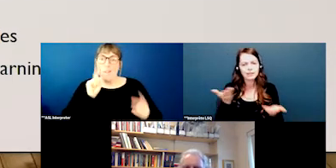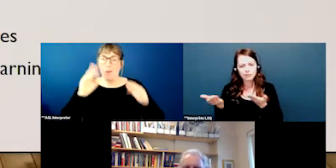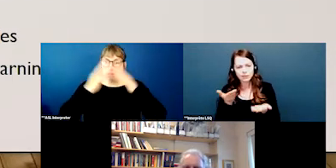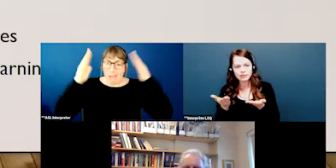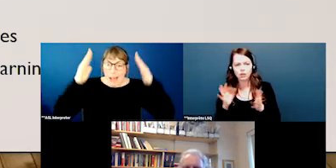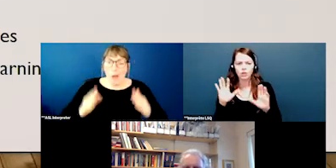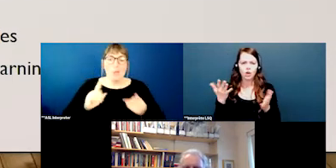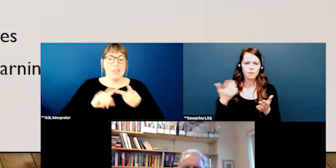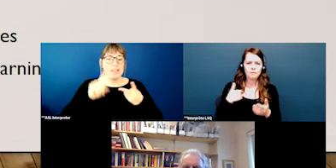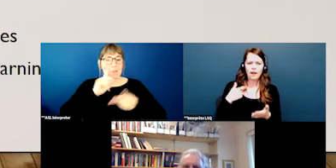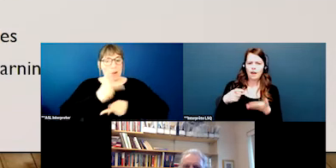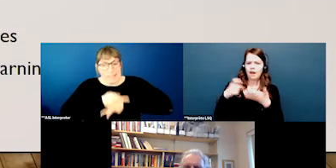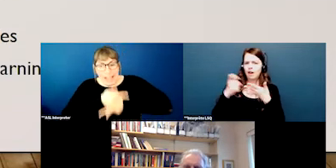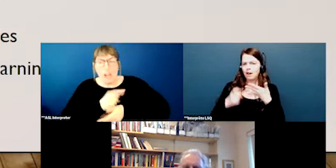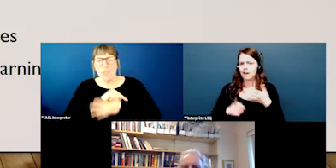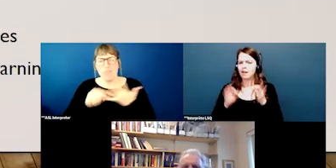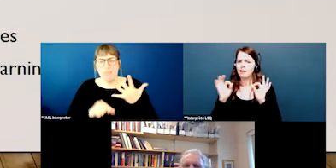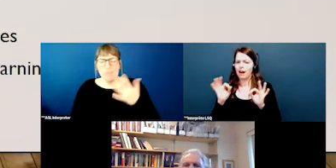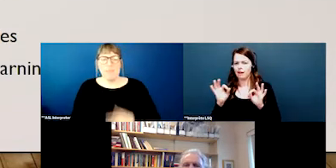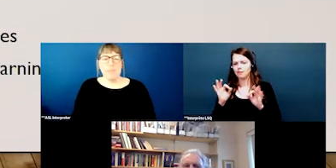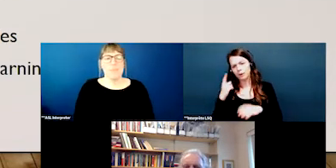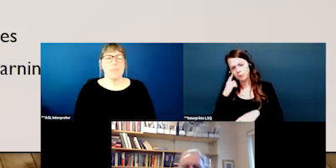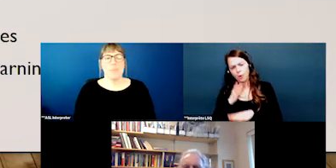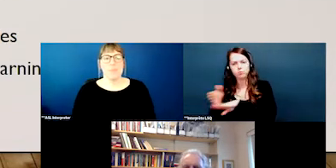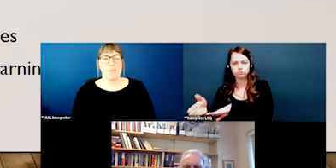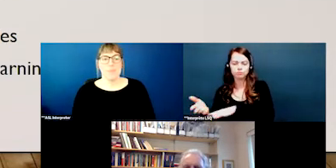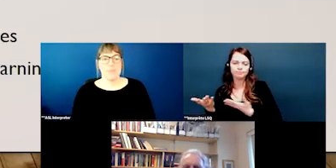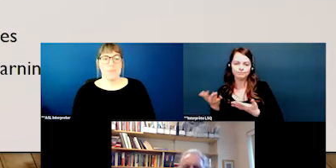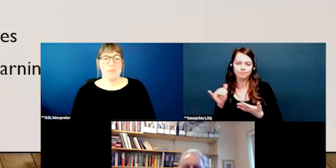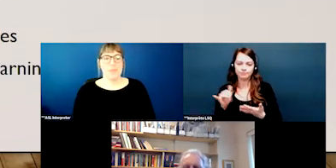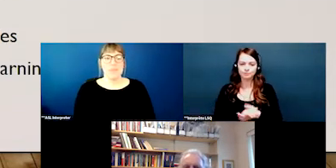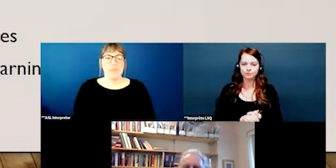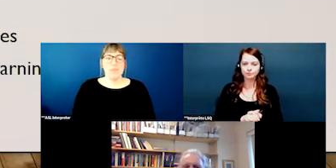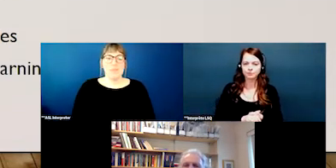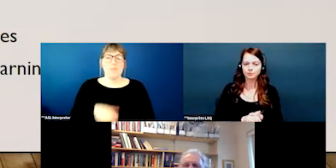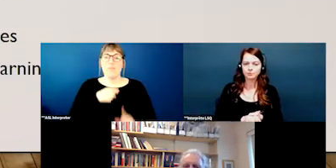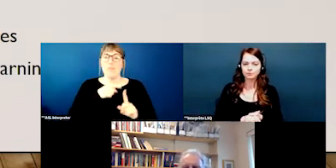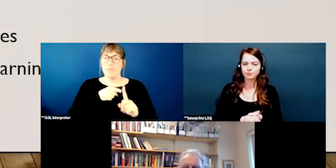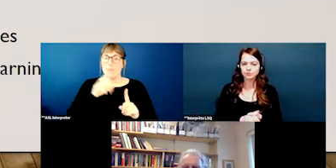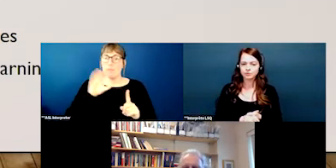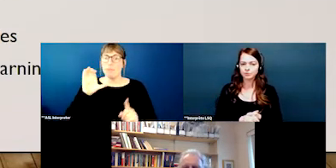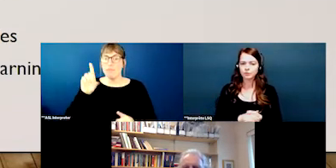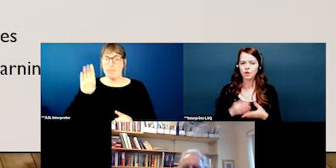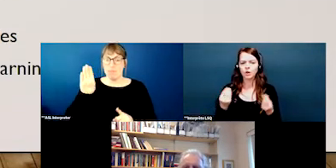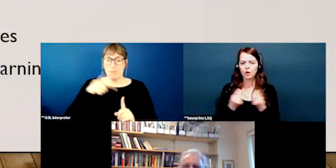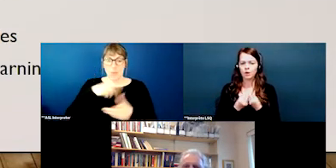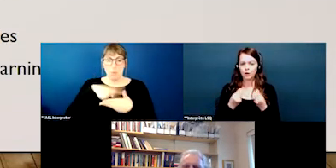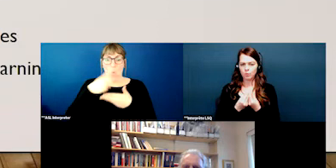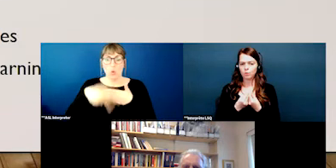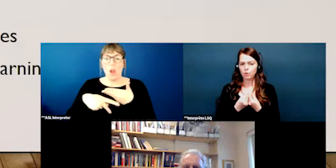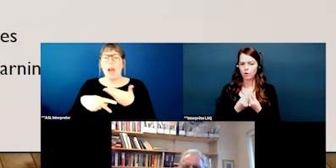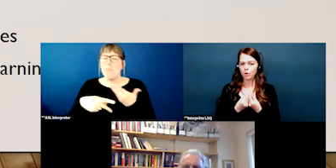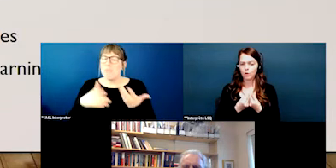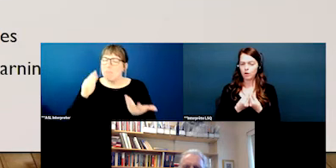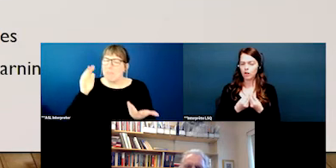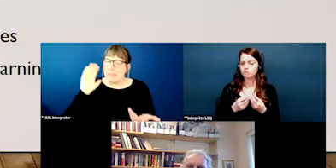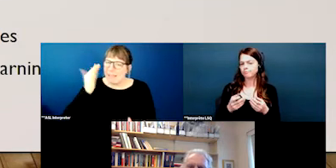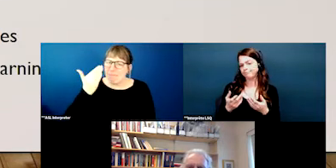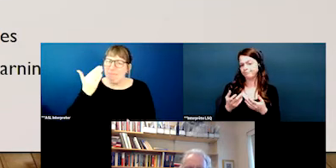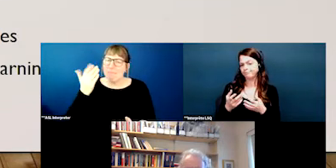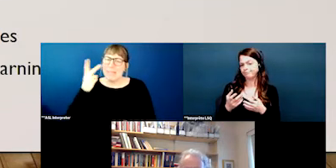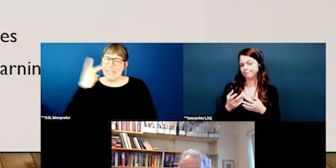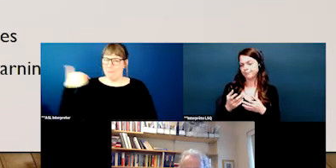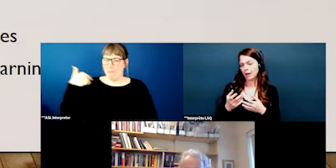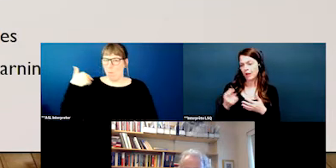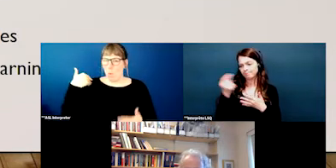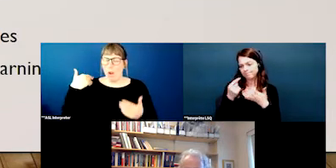benefits. And there's a lot of familiar elements of design in this program proposal that are